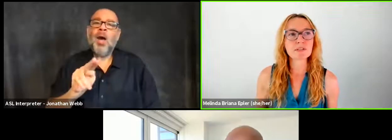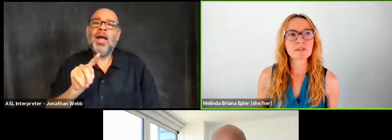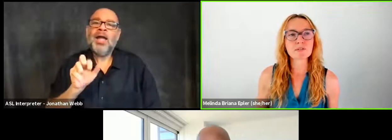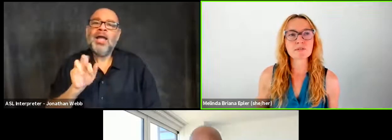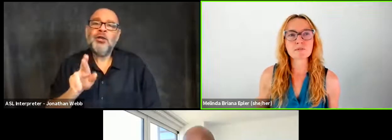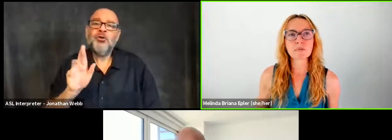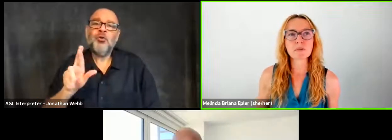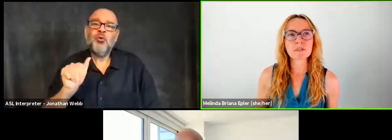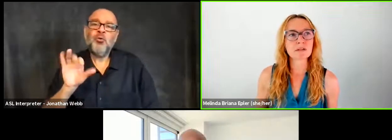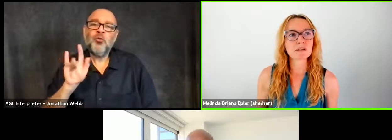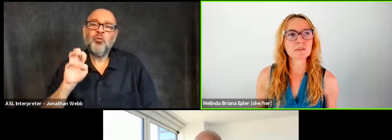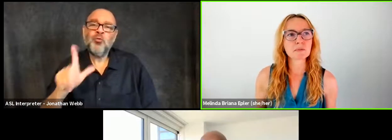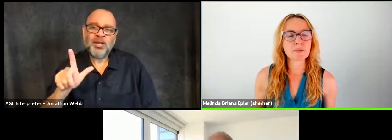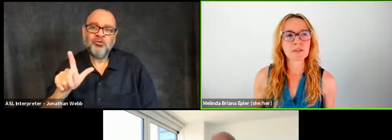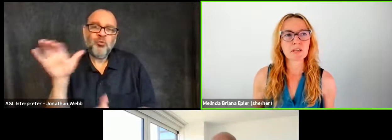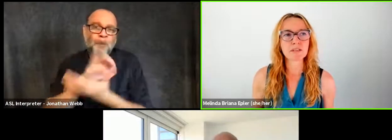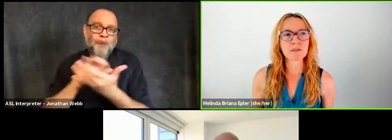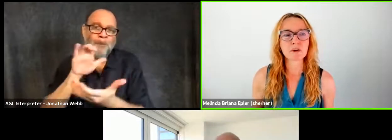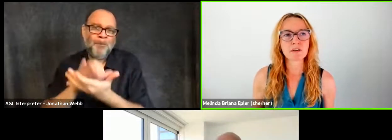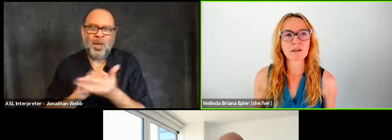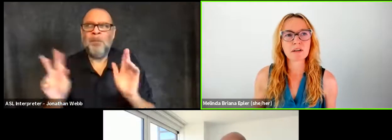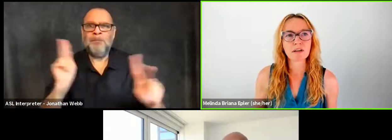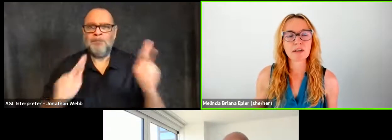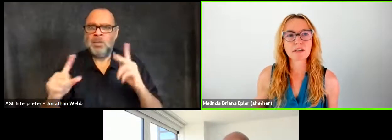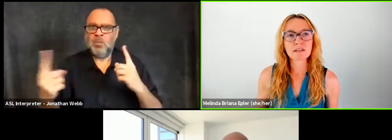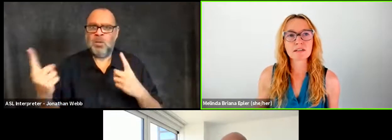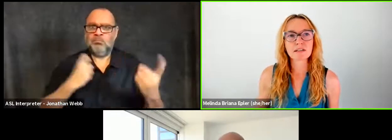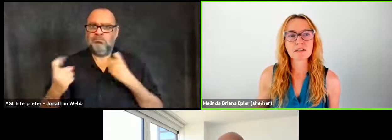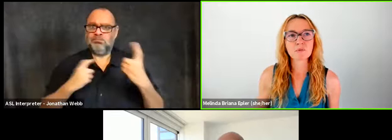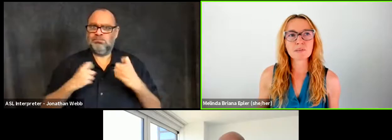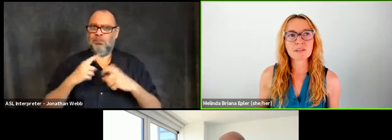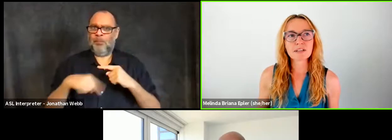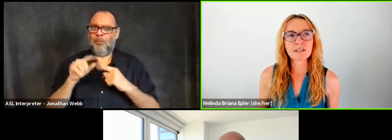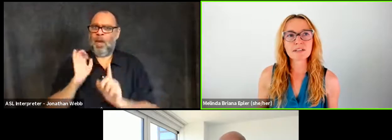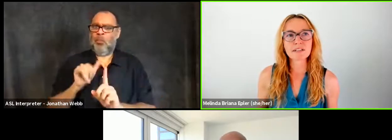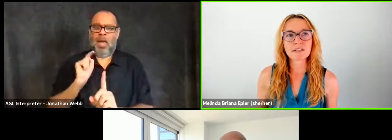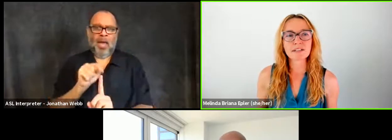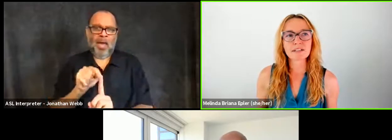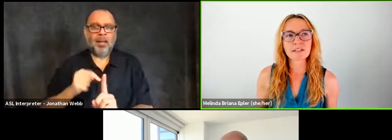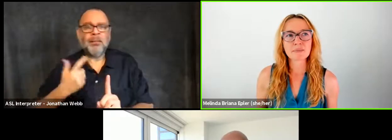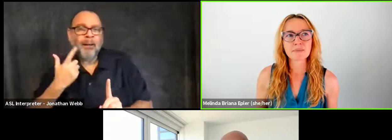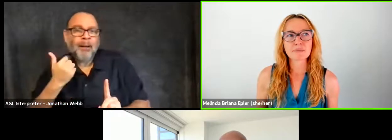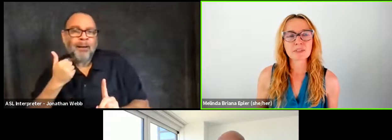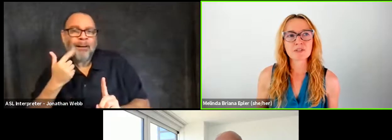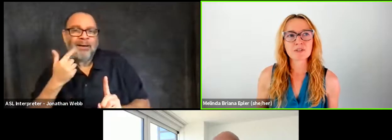assumptions a lot too, and maybe we can talk a little bit about that as well. And I will say that